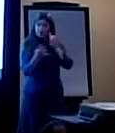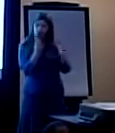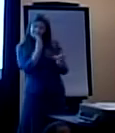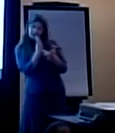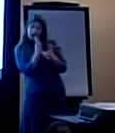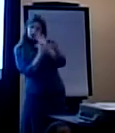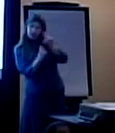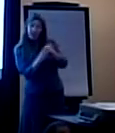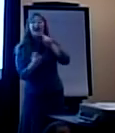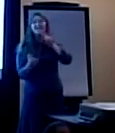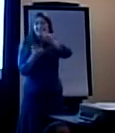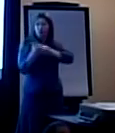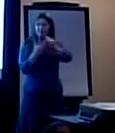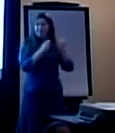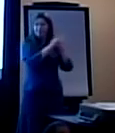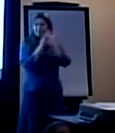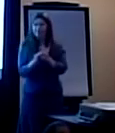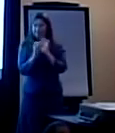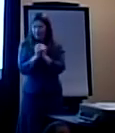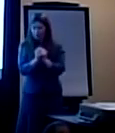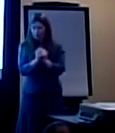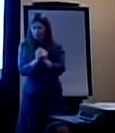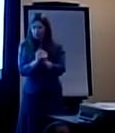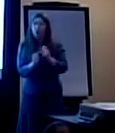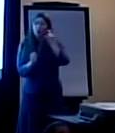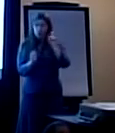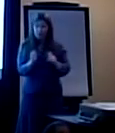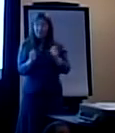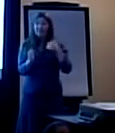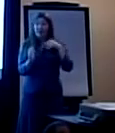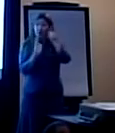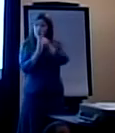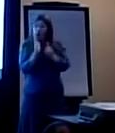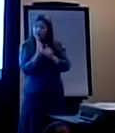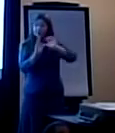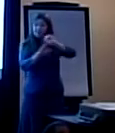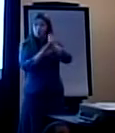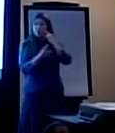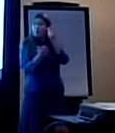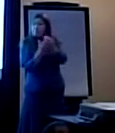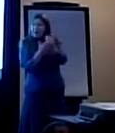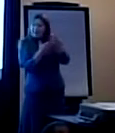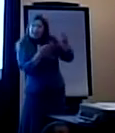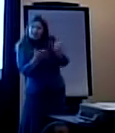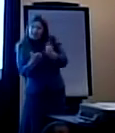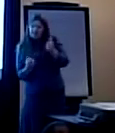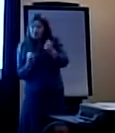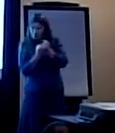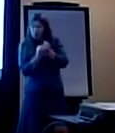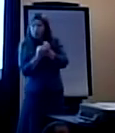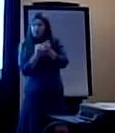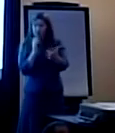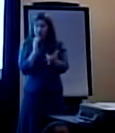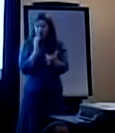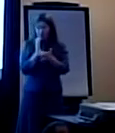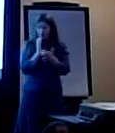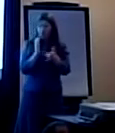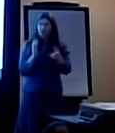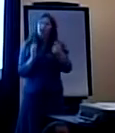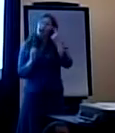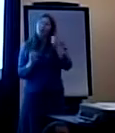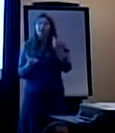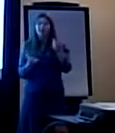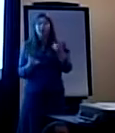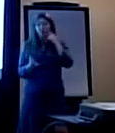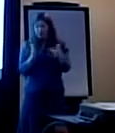technology and literacy together. We need clear policy support and funding for literacy. So, you know, I bet you know you were thinking I was just going to talk